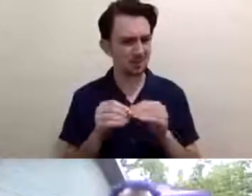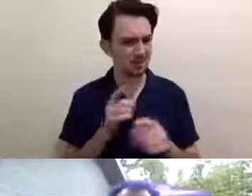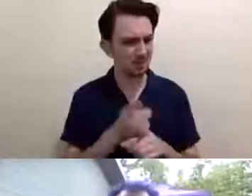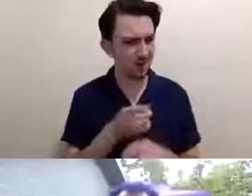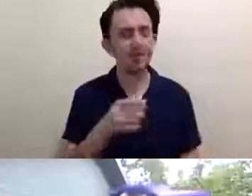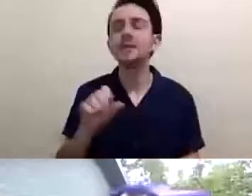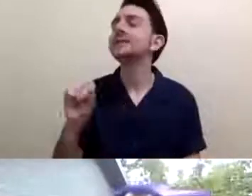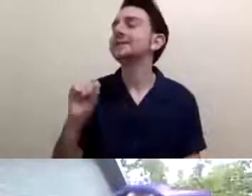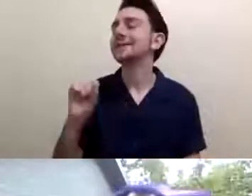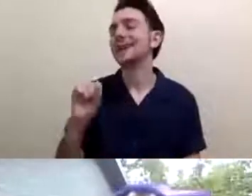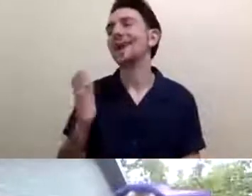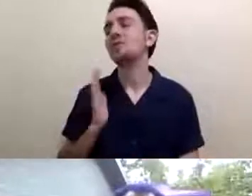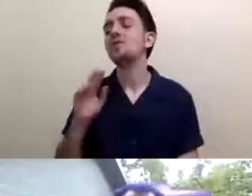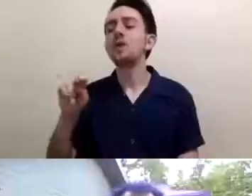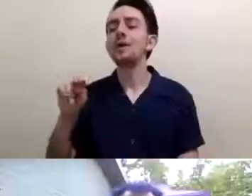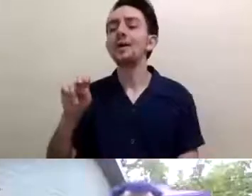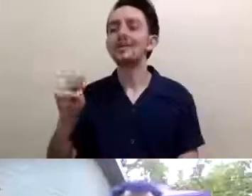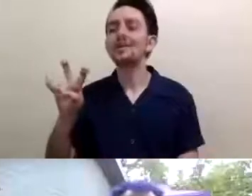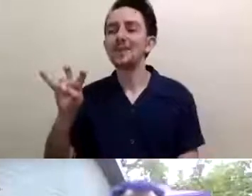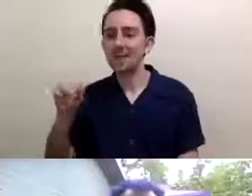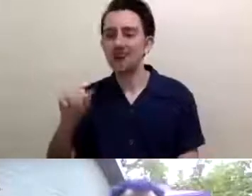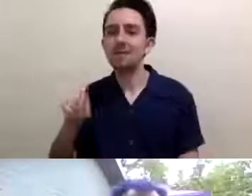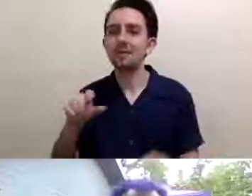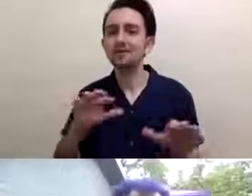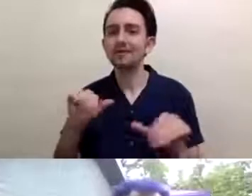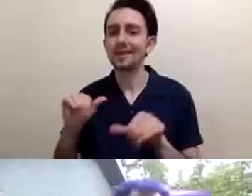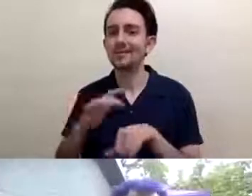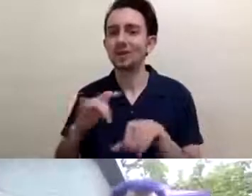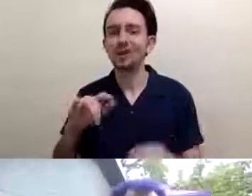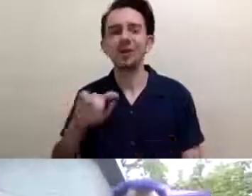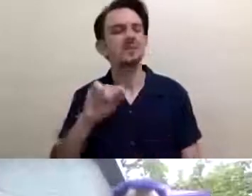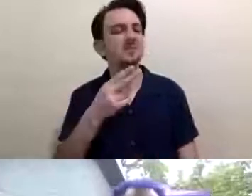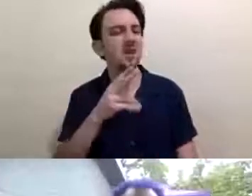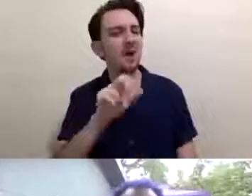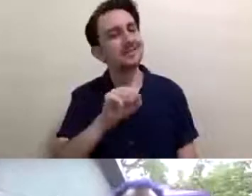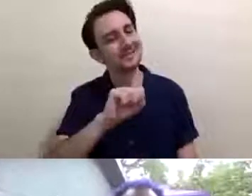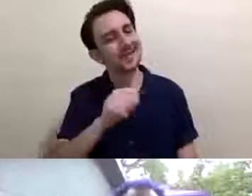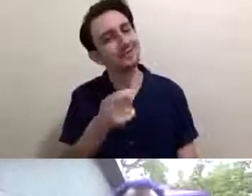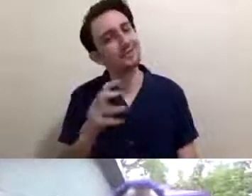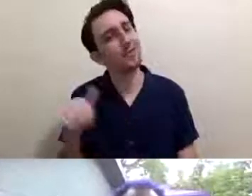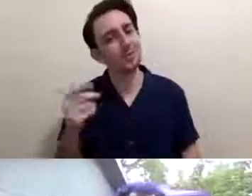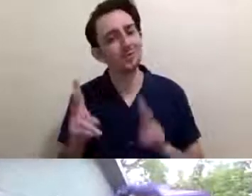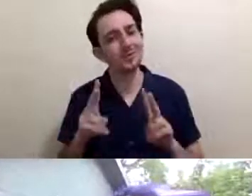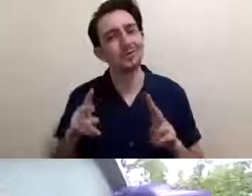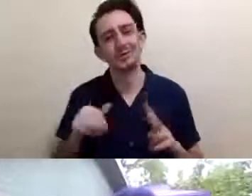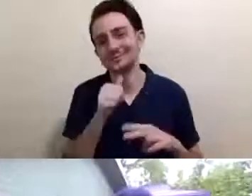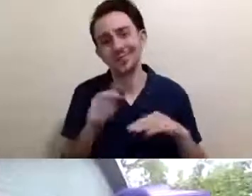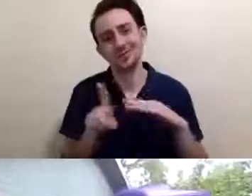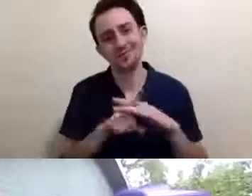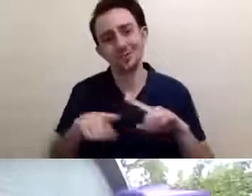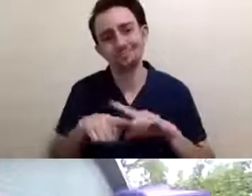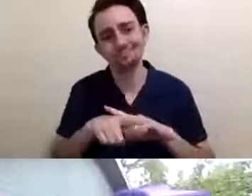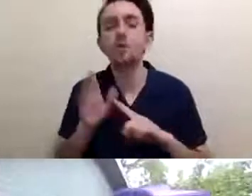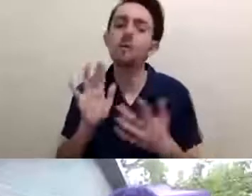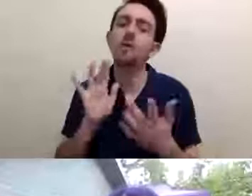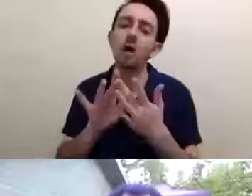leave early, and I think there was one other There's a few other people that are not here, I think. We'll reach out to them.